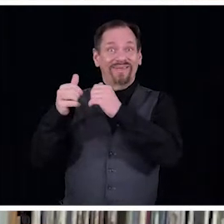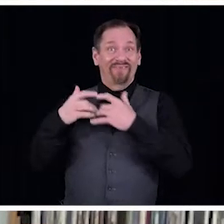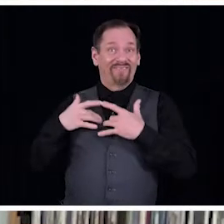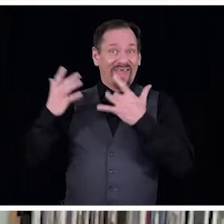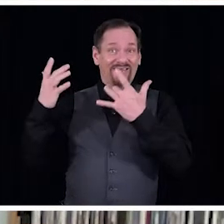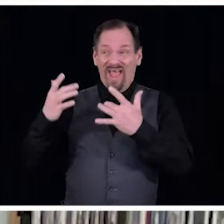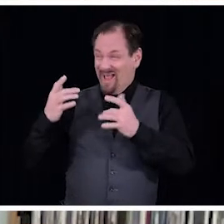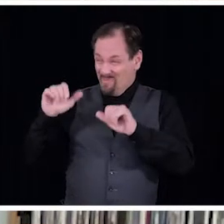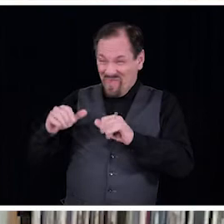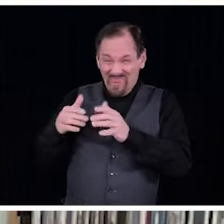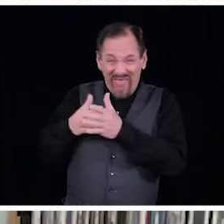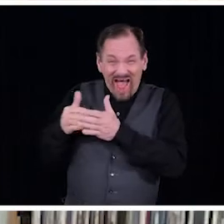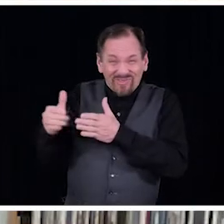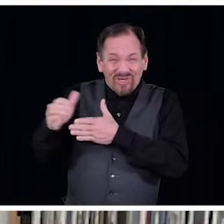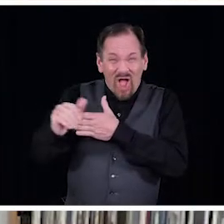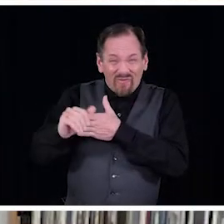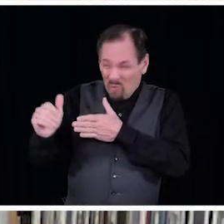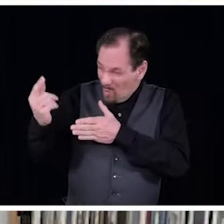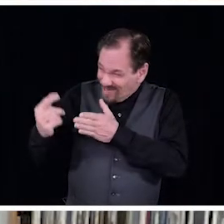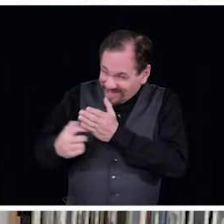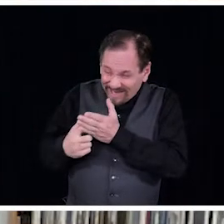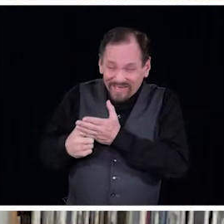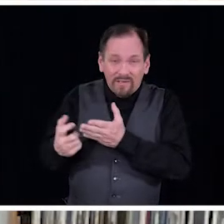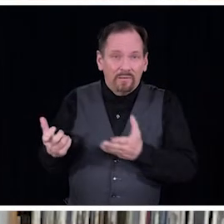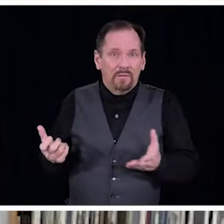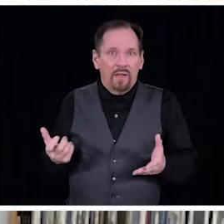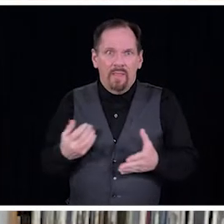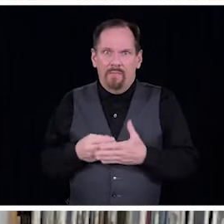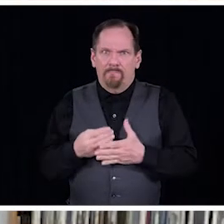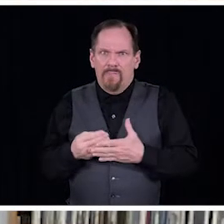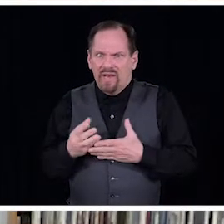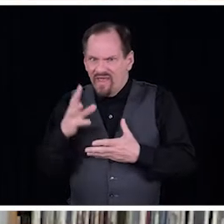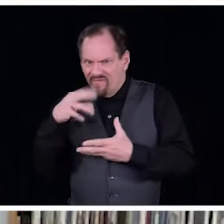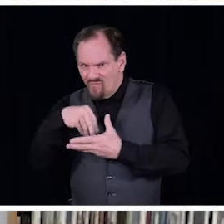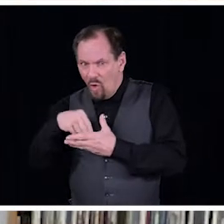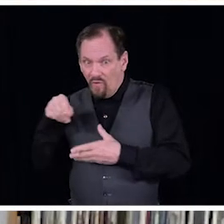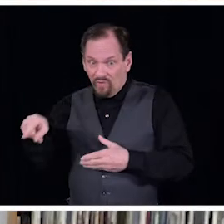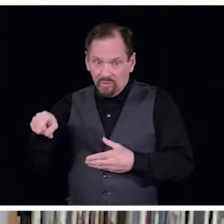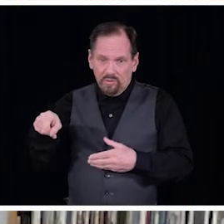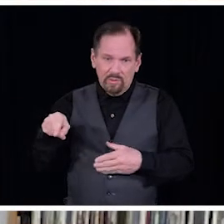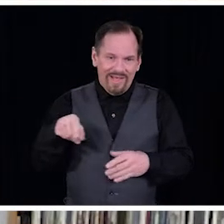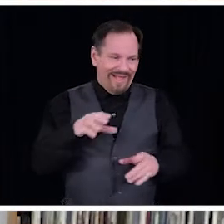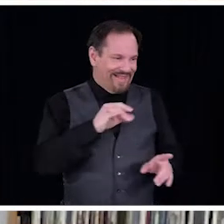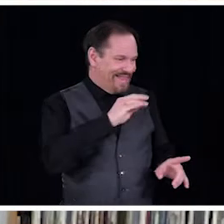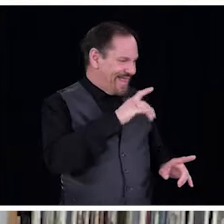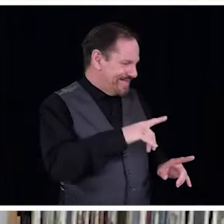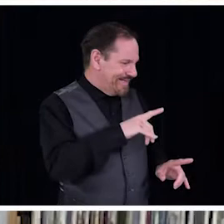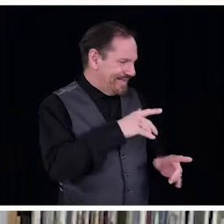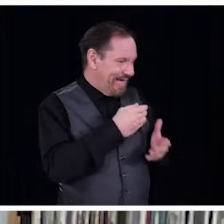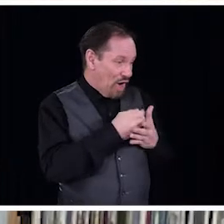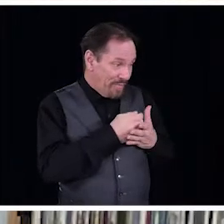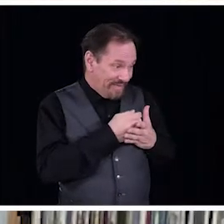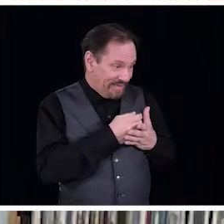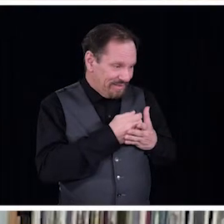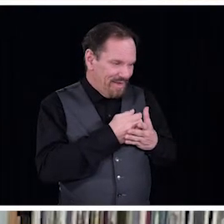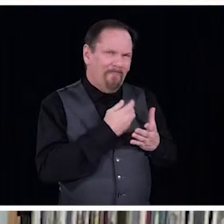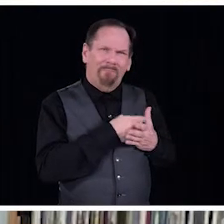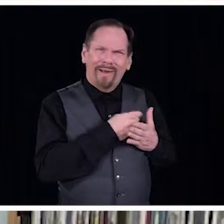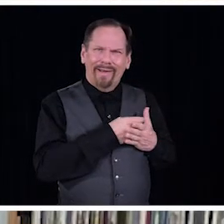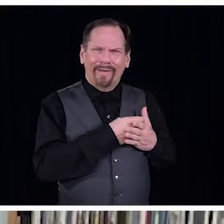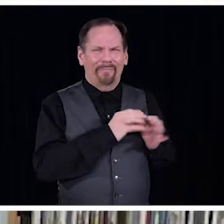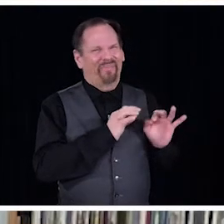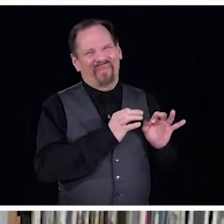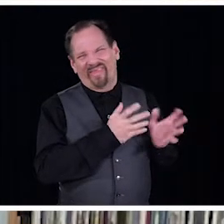even thousands of dollars, and the money in play behind the scenes makes the classical economy look puny.